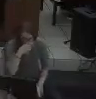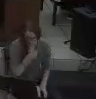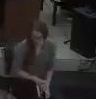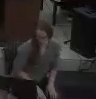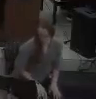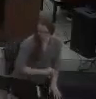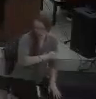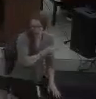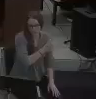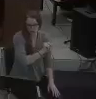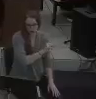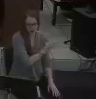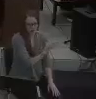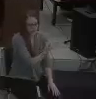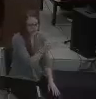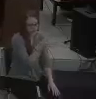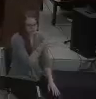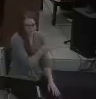John